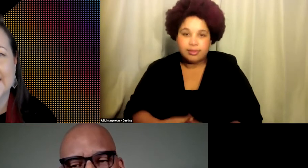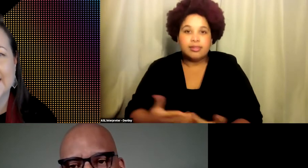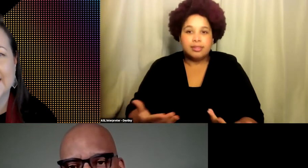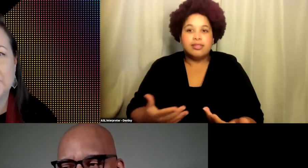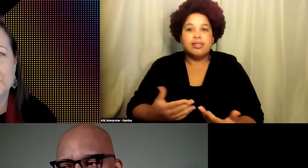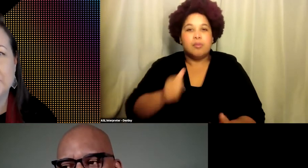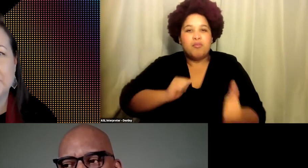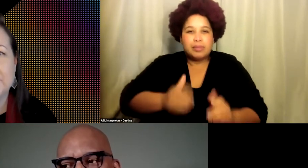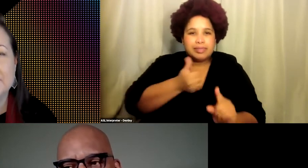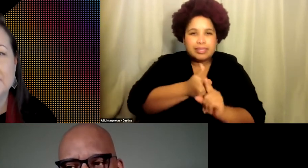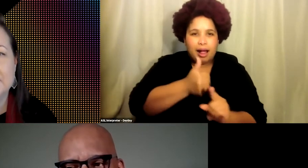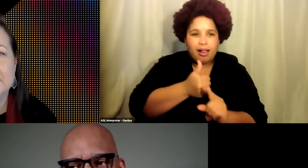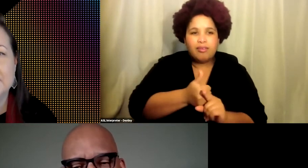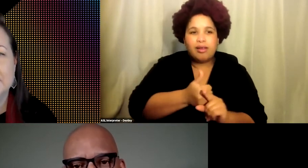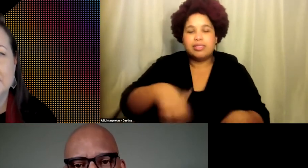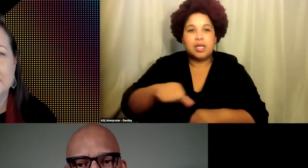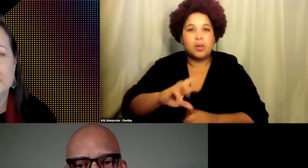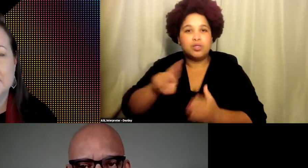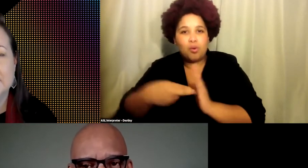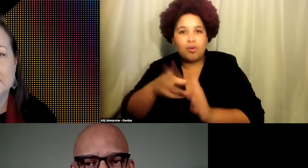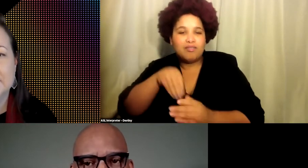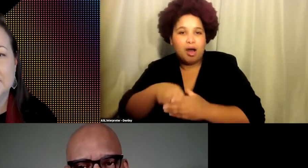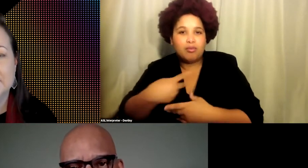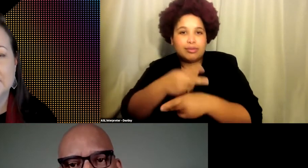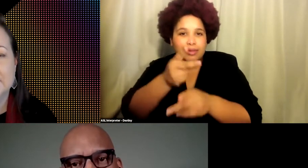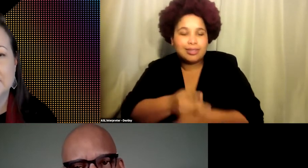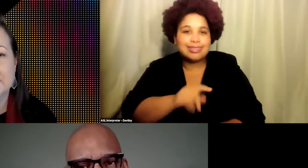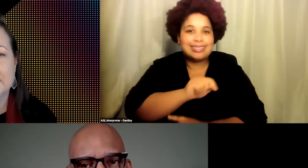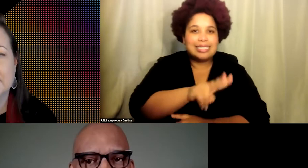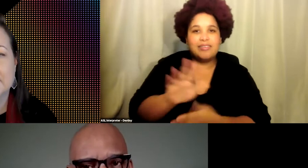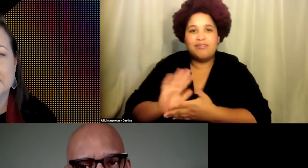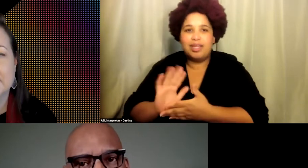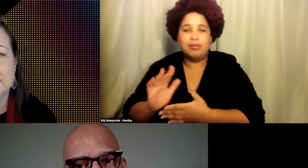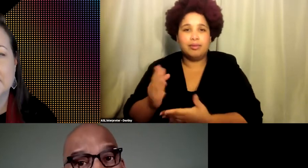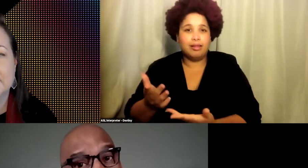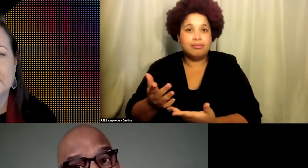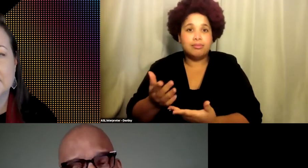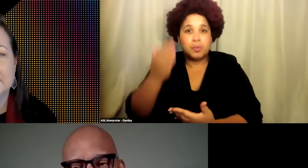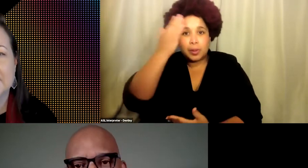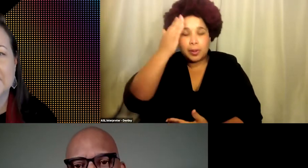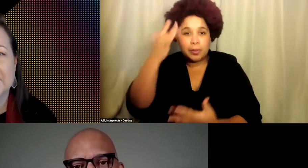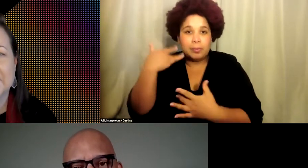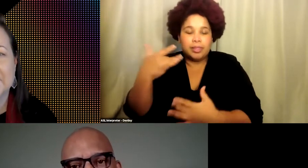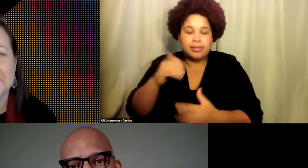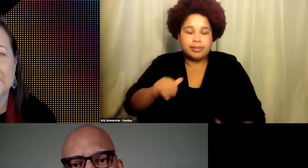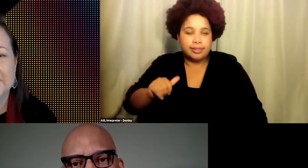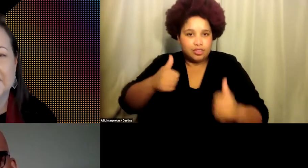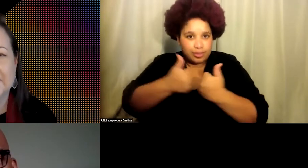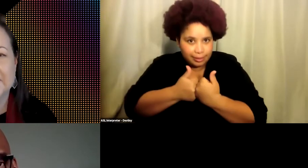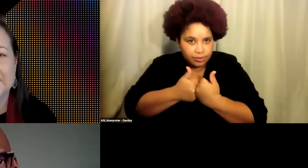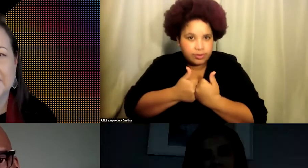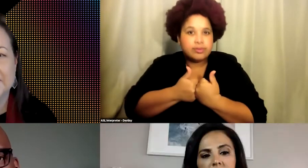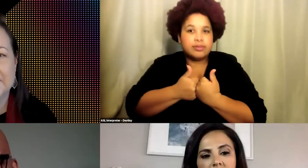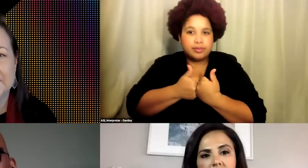find themselves taking on roles in productions and television and film that we know are often challenging and speak